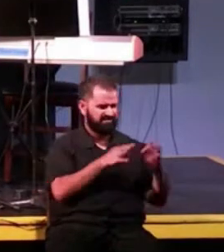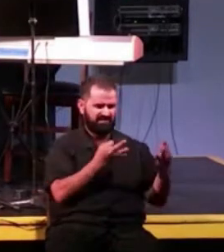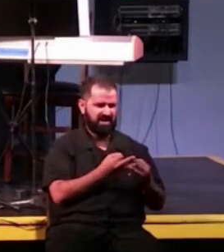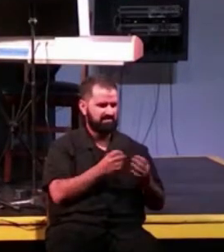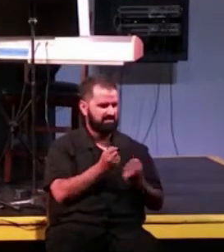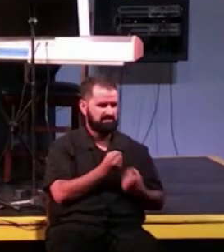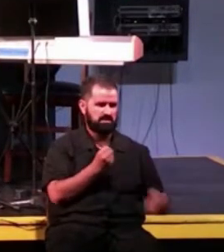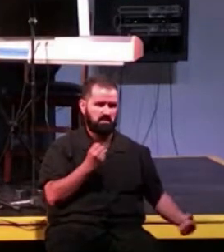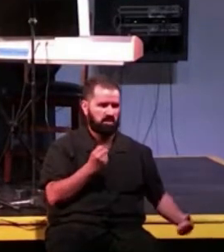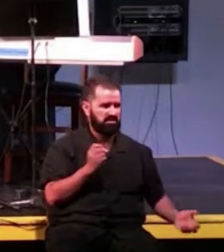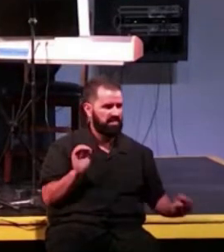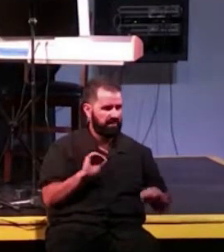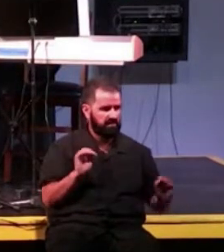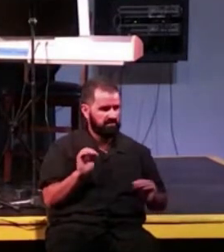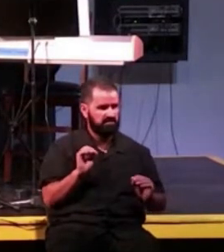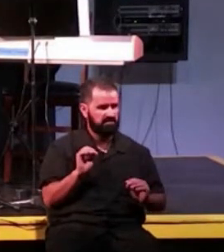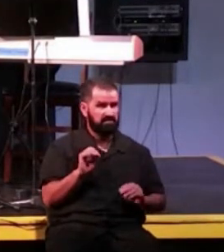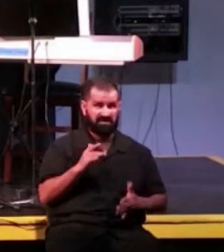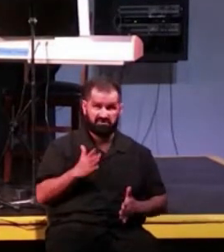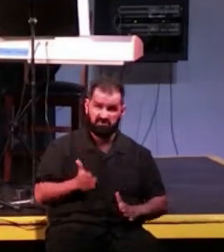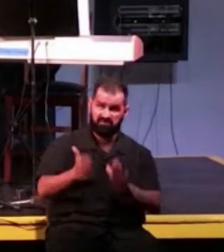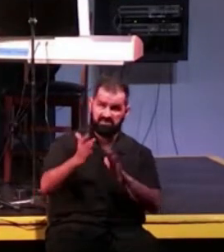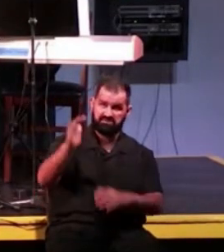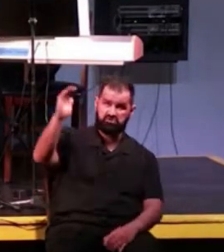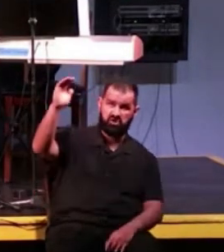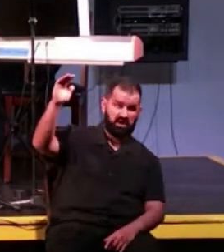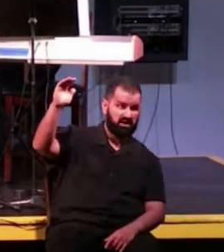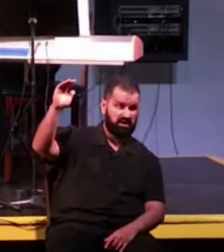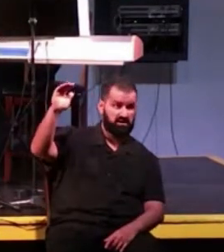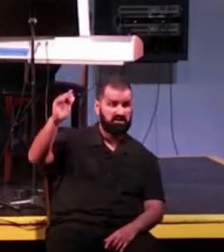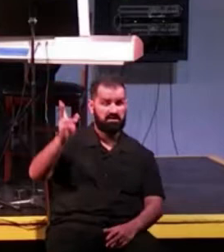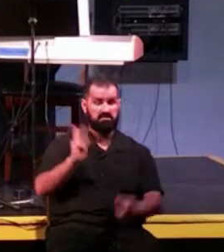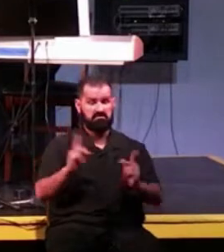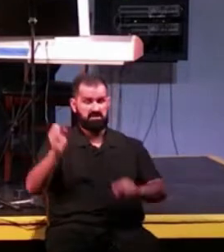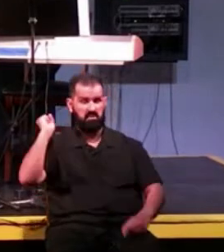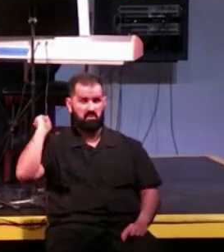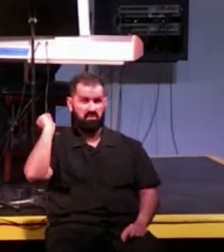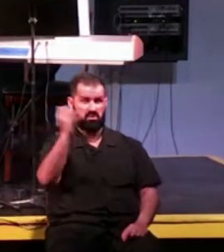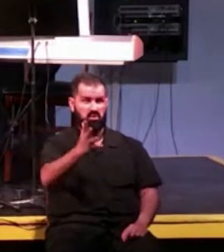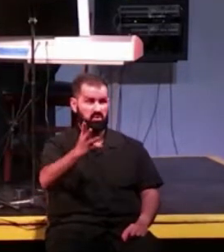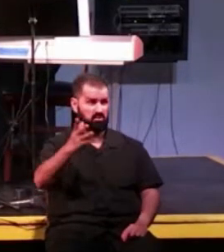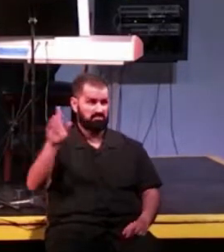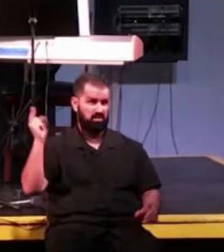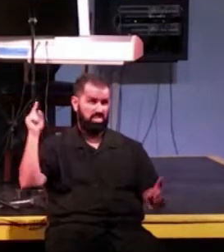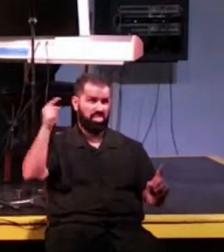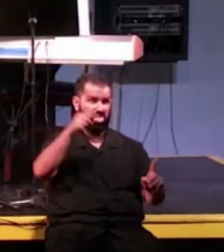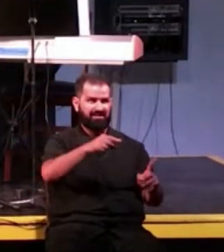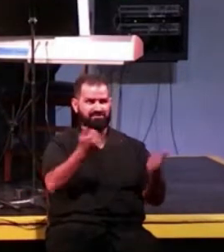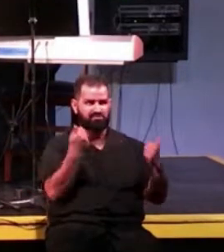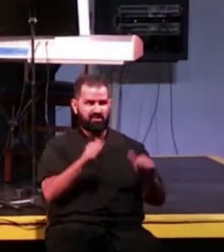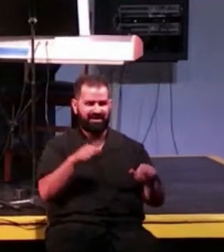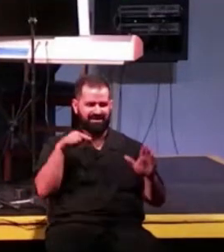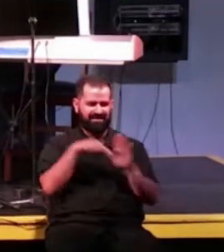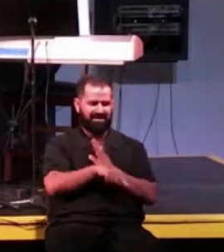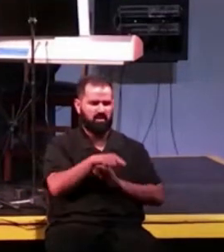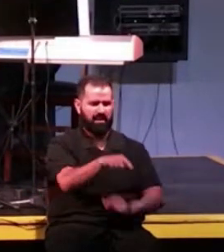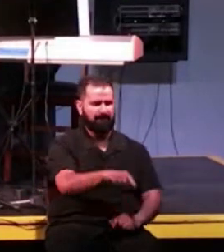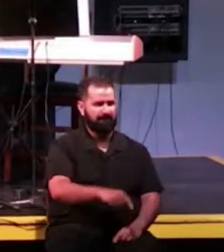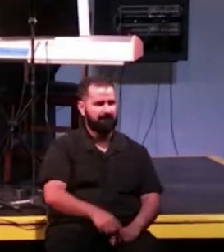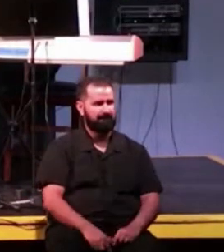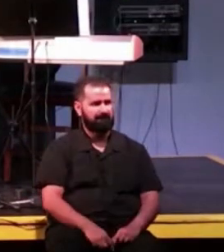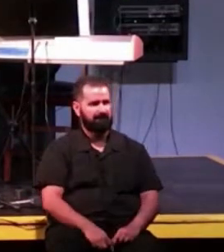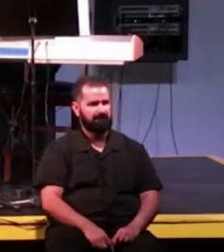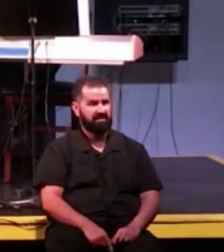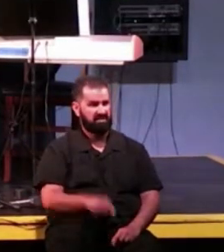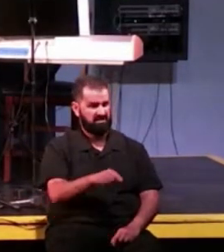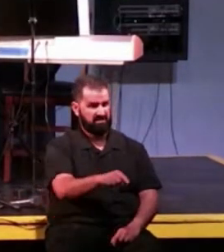family. This is David who was thrown spears to be killed. This